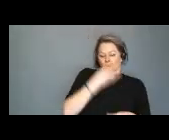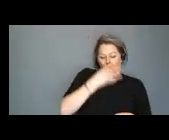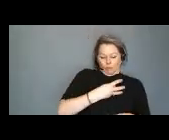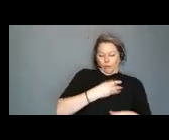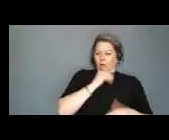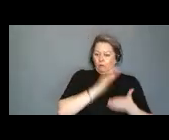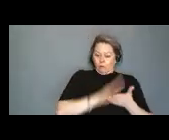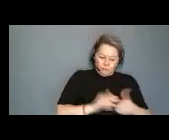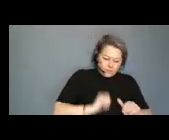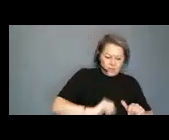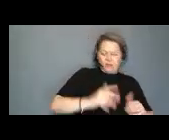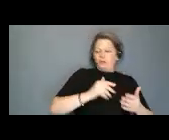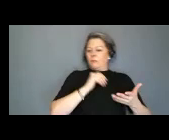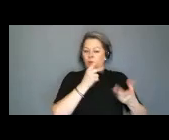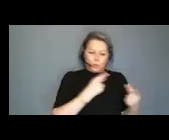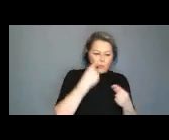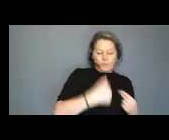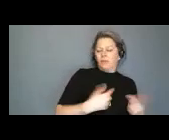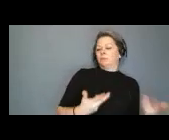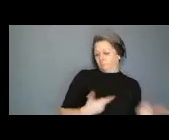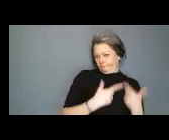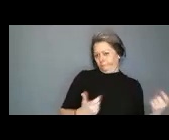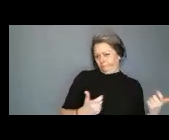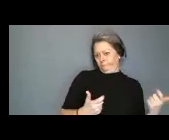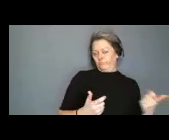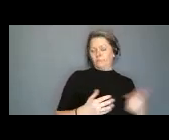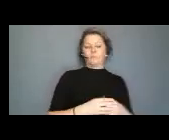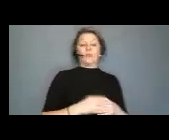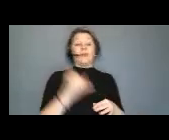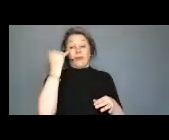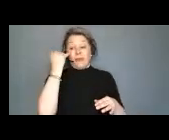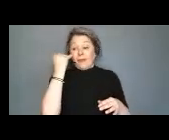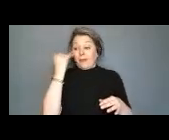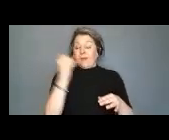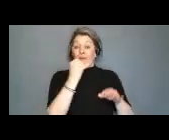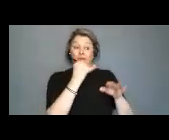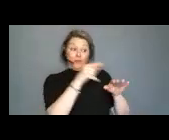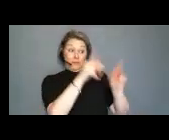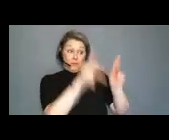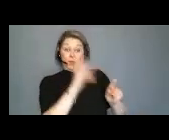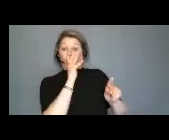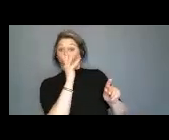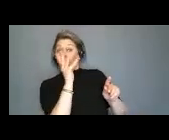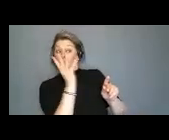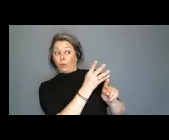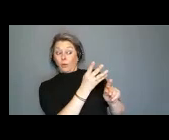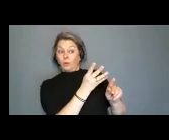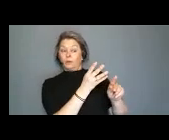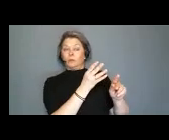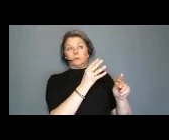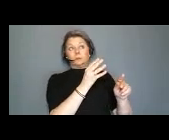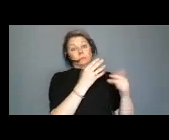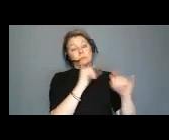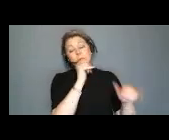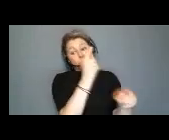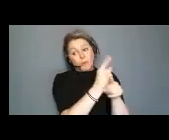abuse and neglect is happening, it's still not right. It's still a criminal matter. It's still assault,